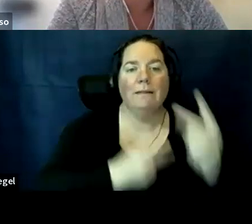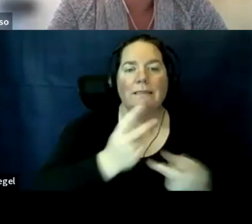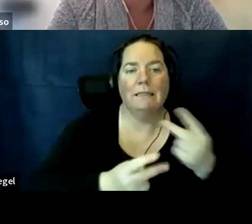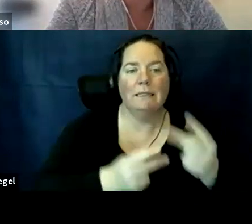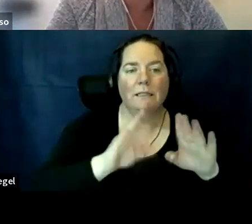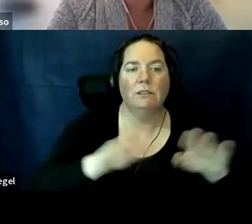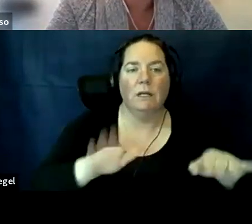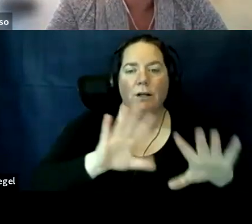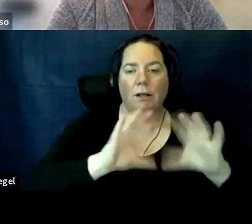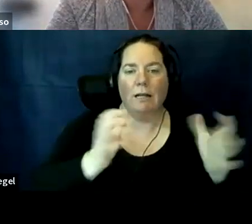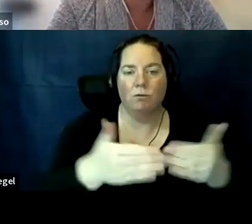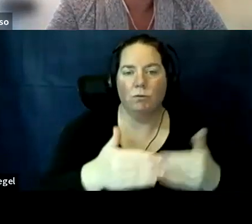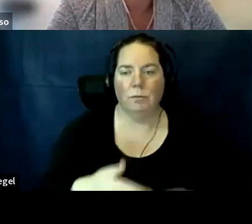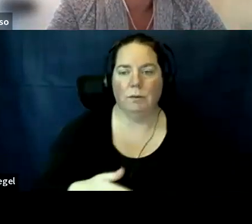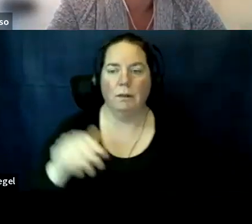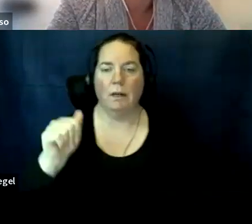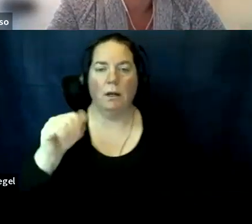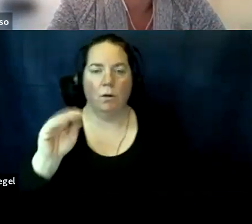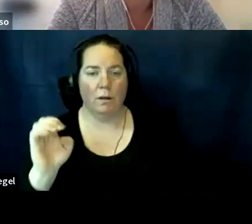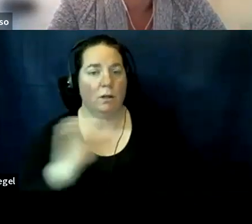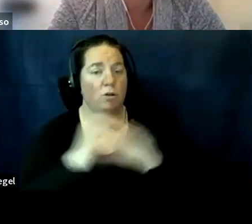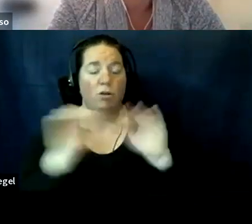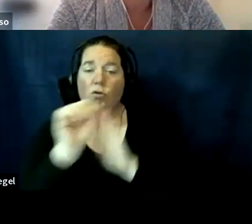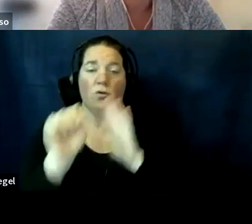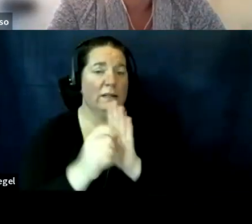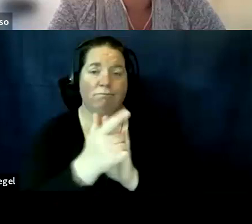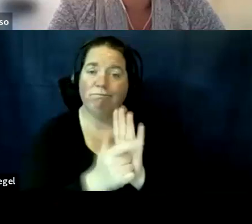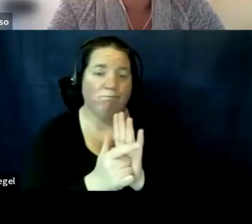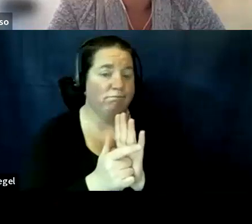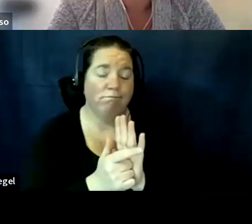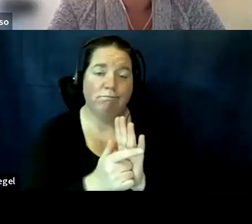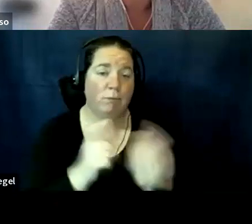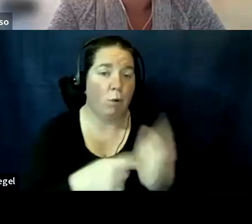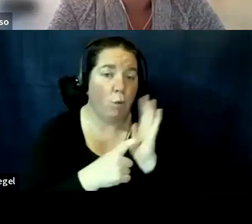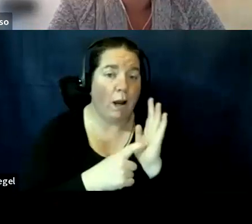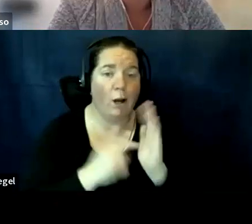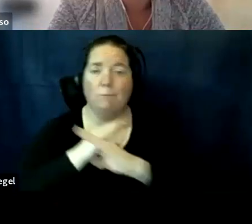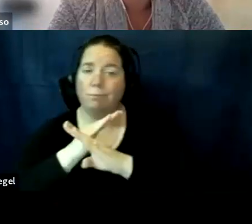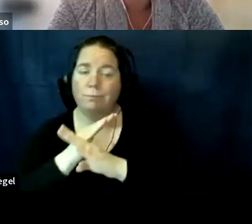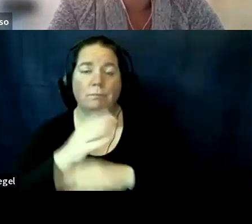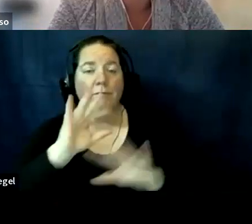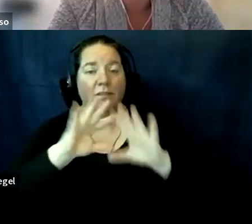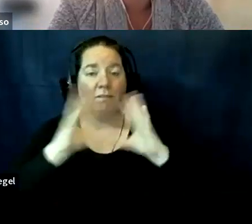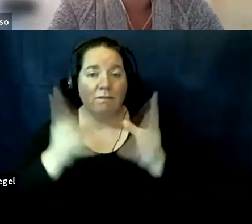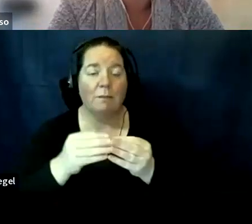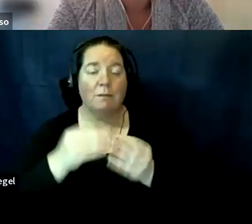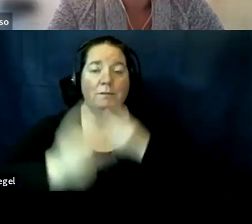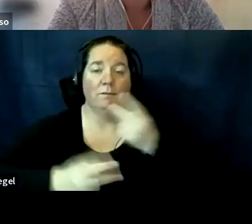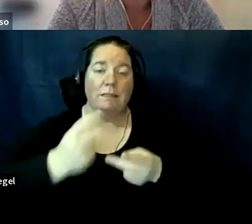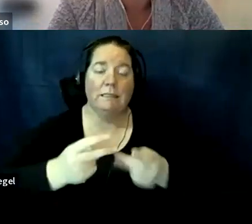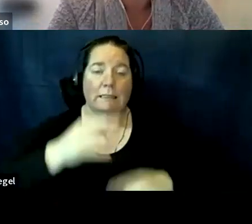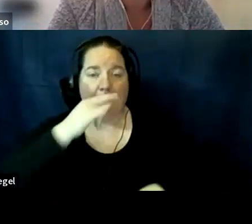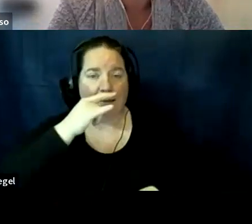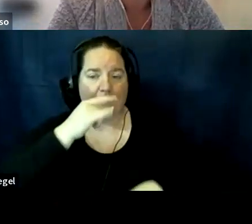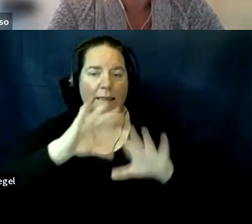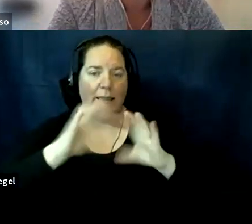their classroom? So there is no state legislature or laws that require or prohibit families from visiting their students in the classroom. This is